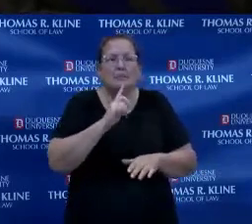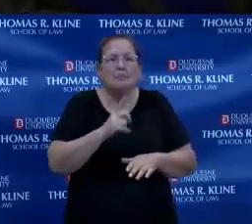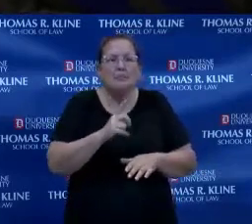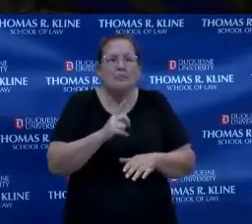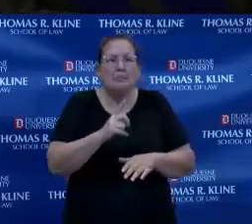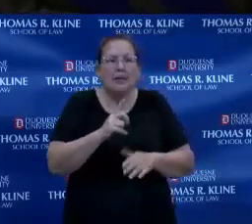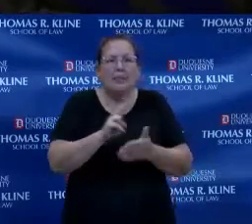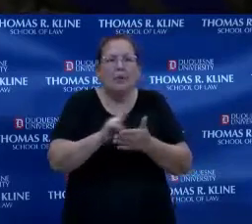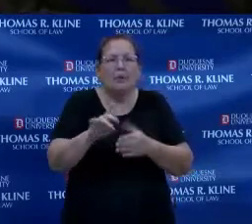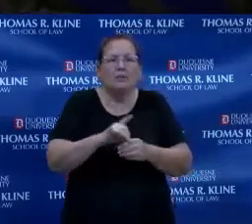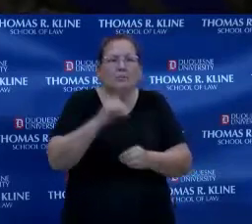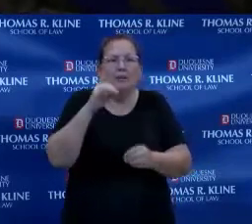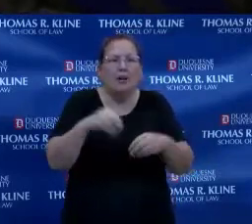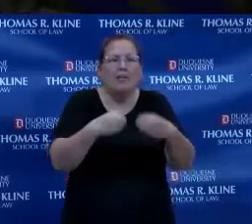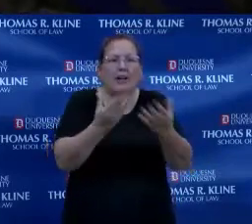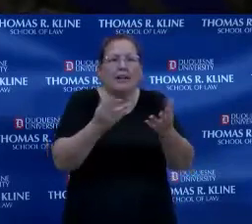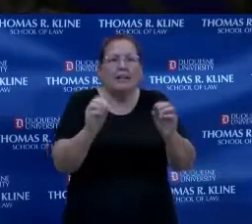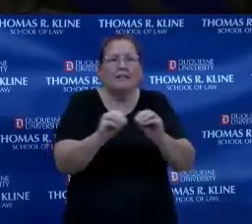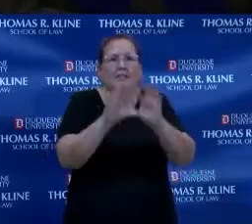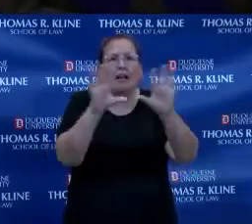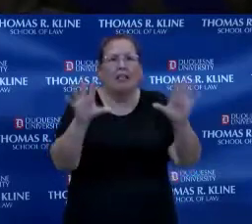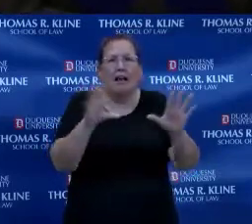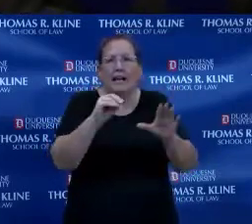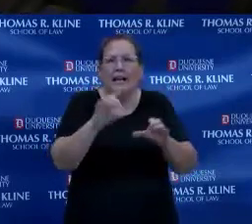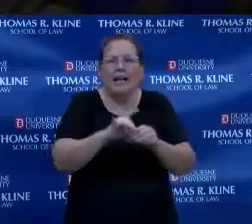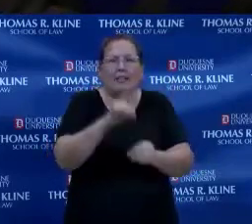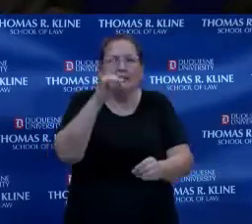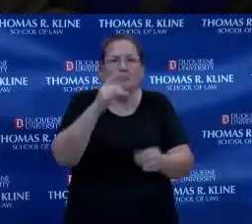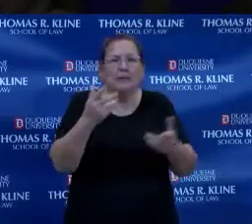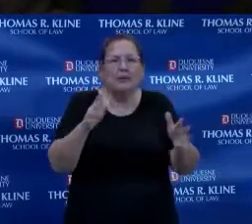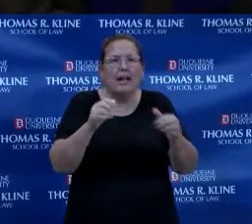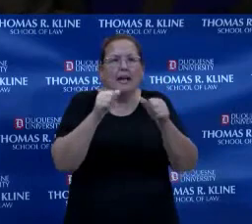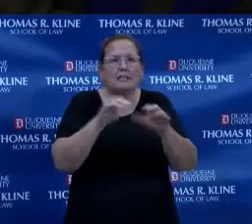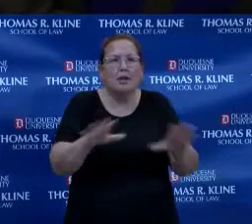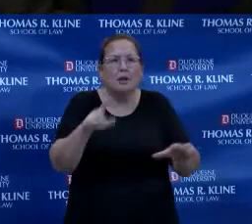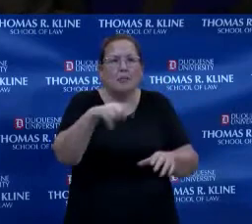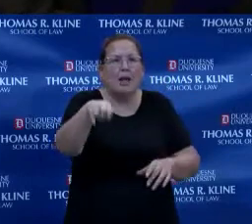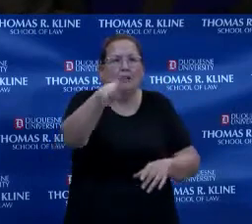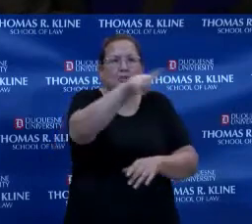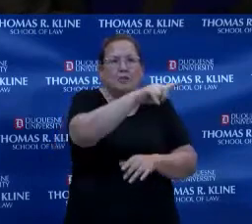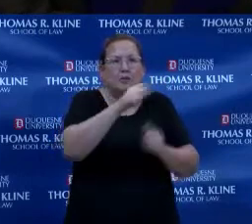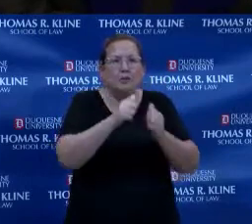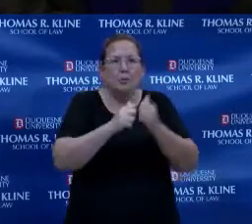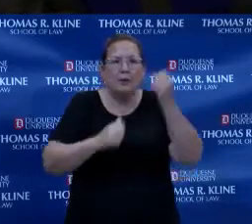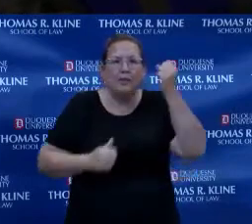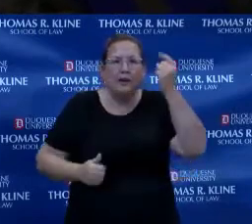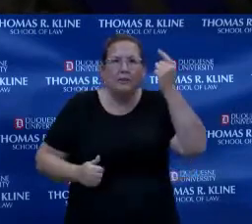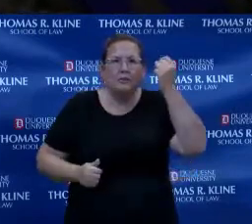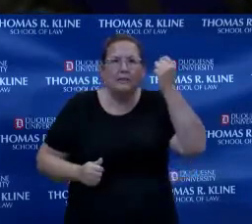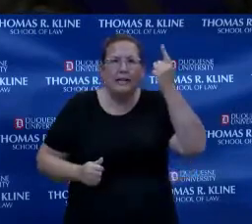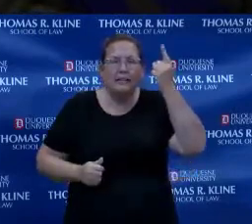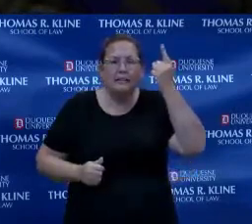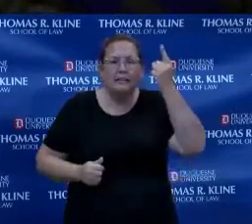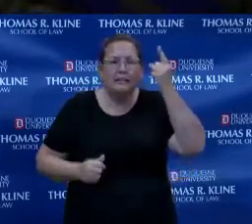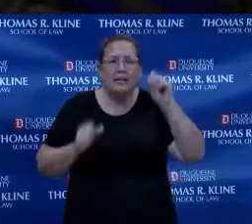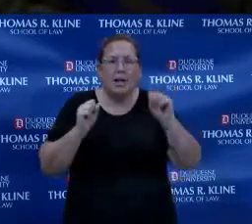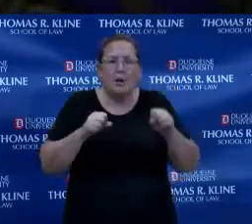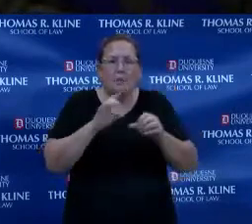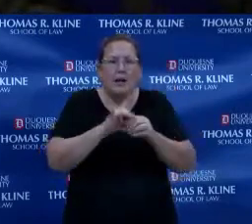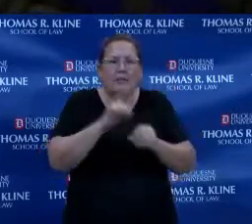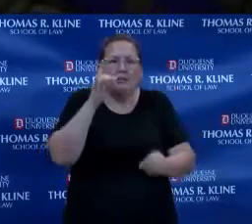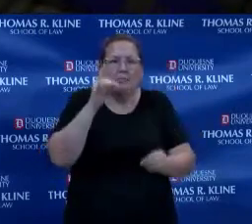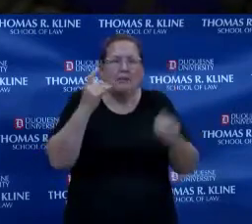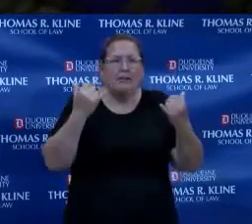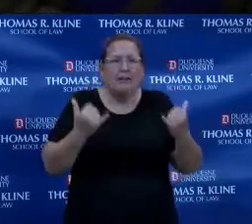who gives life, for the Spirit has blessed you with understanding. May the Spirit give you